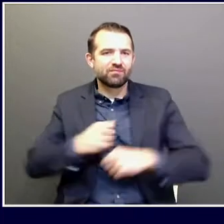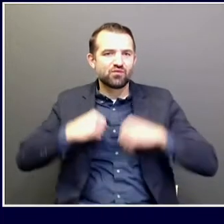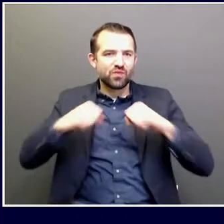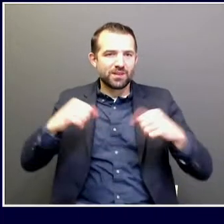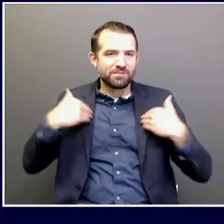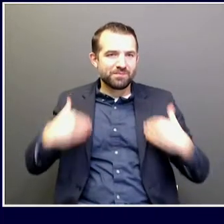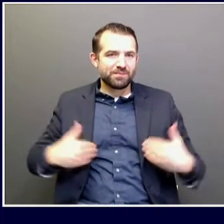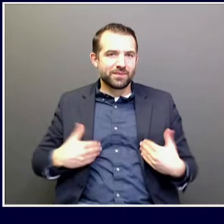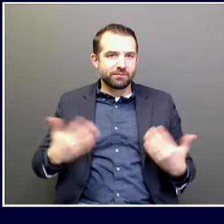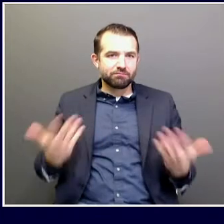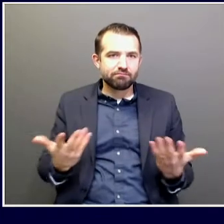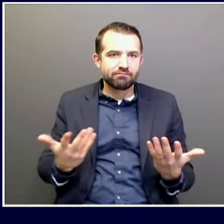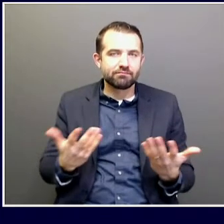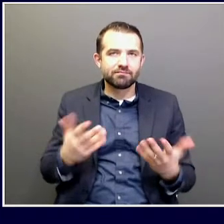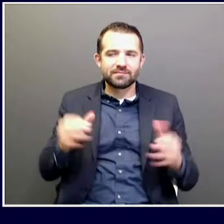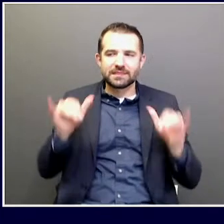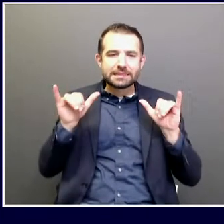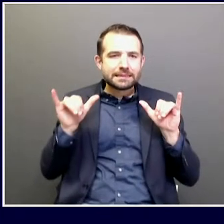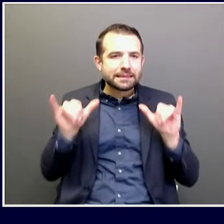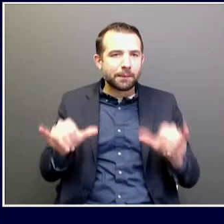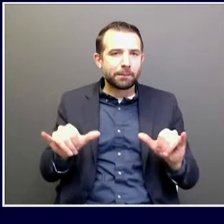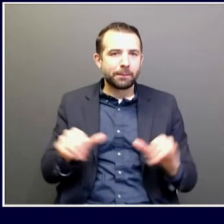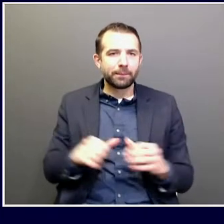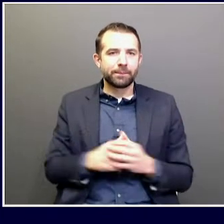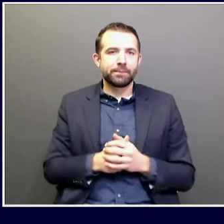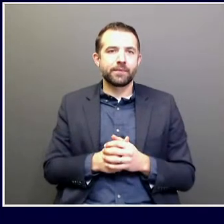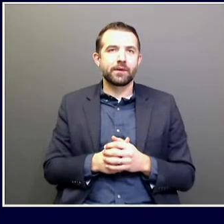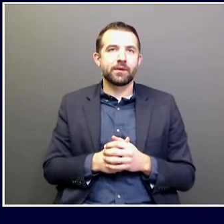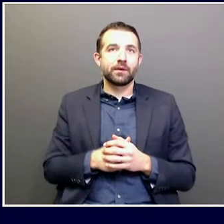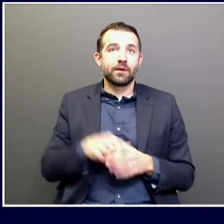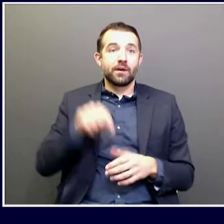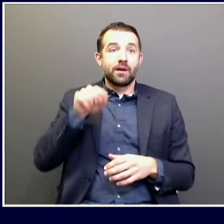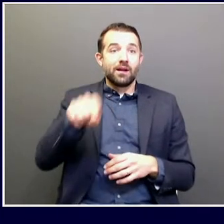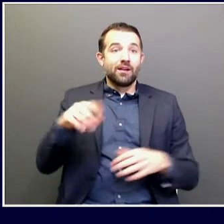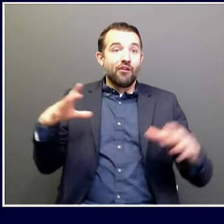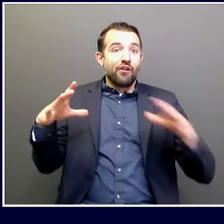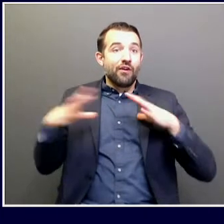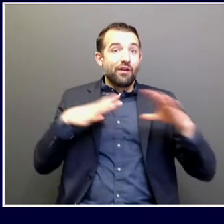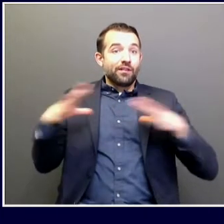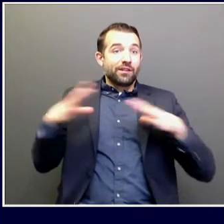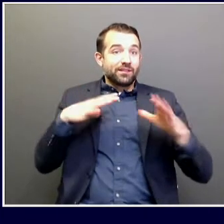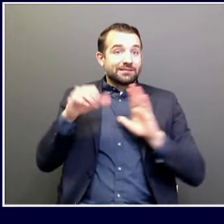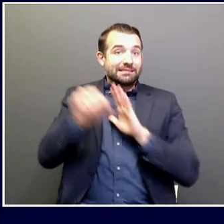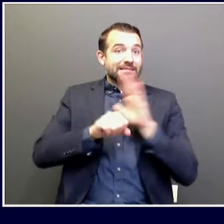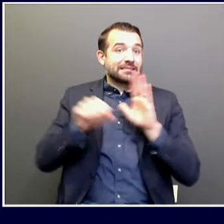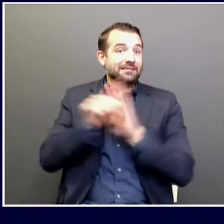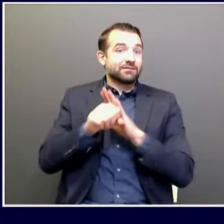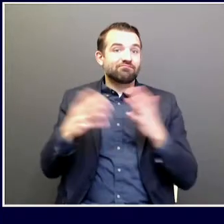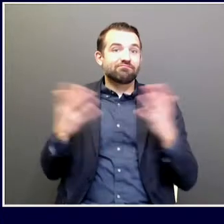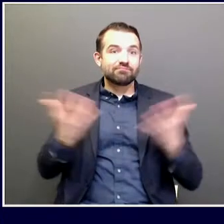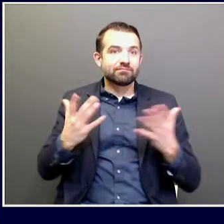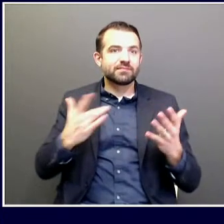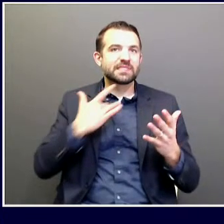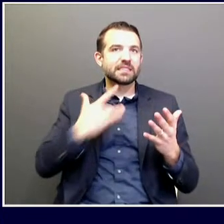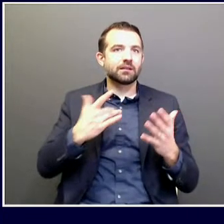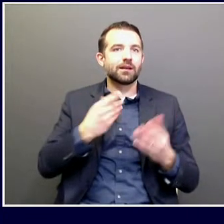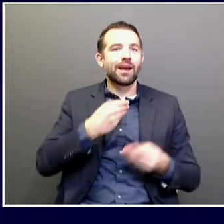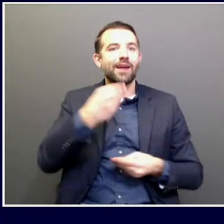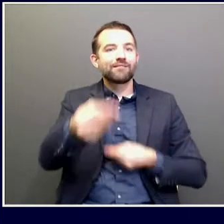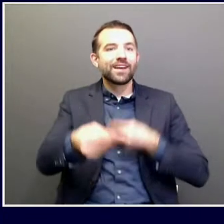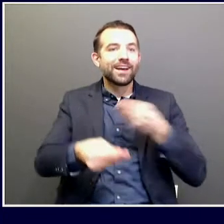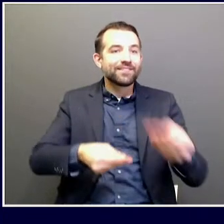gift-giving season. This holiday season gives the gift of health. Get vaccinated